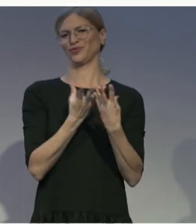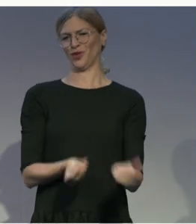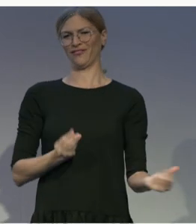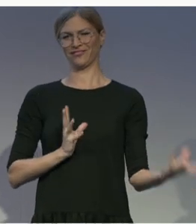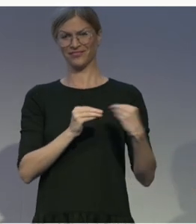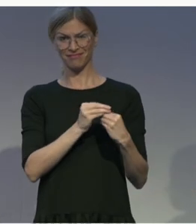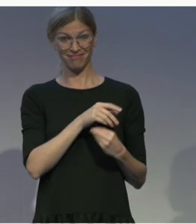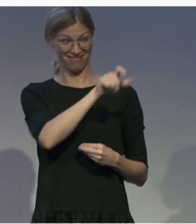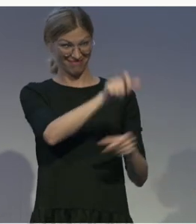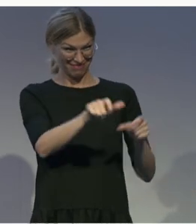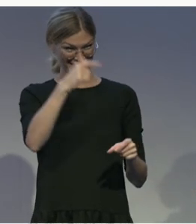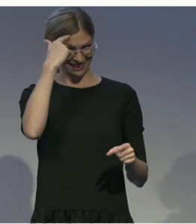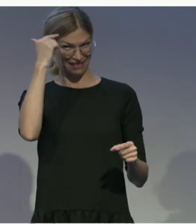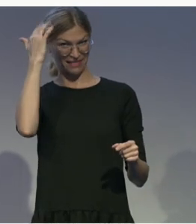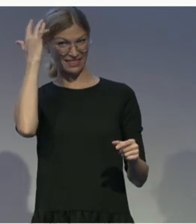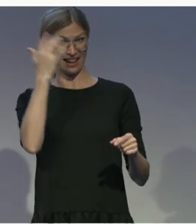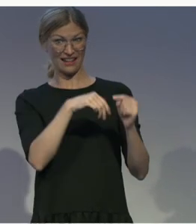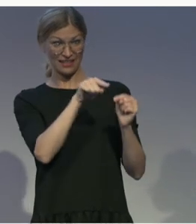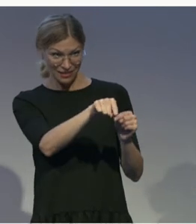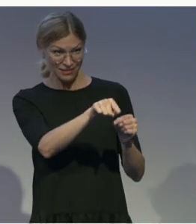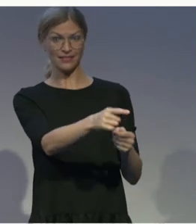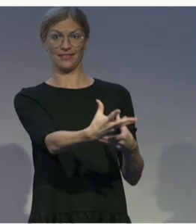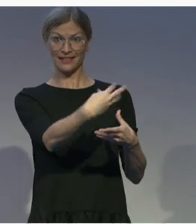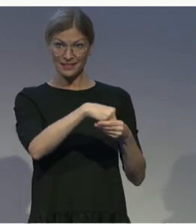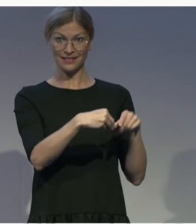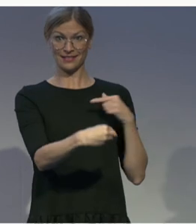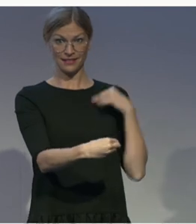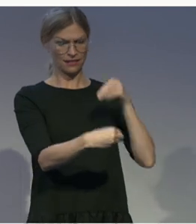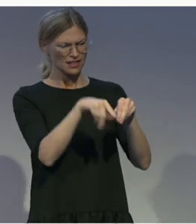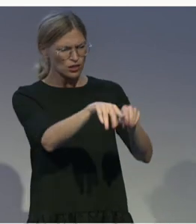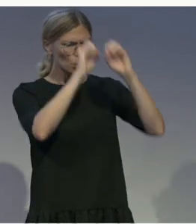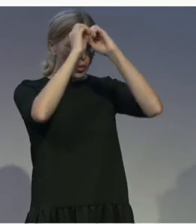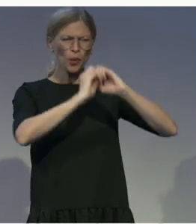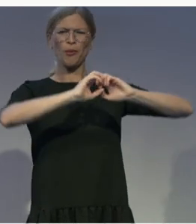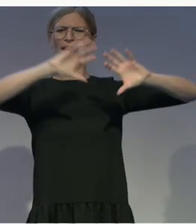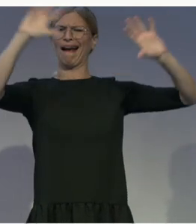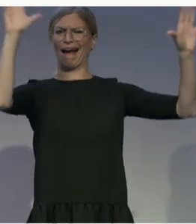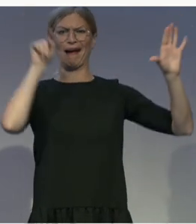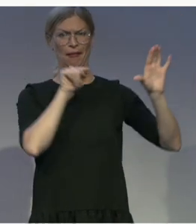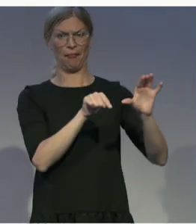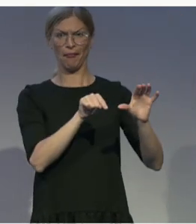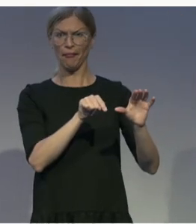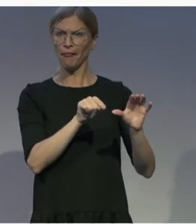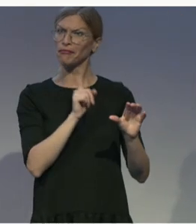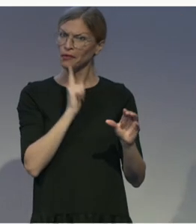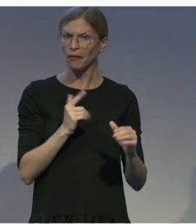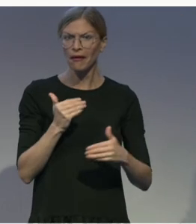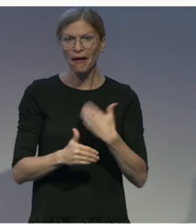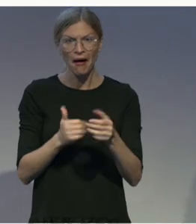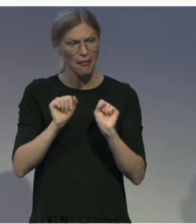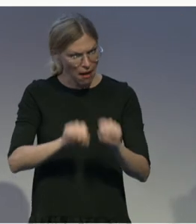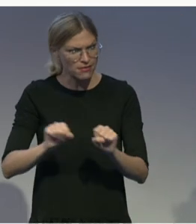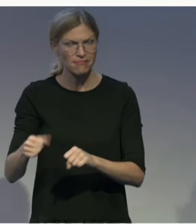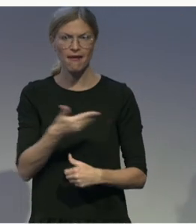disabilities are involved in everything, their dreams and wishes are being heard, and they're given an opportunity to be